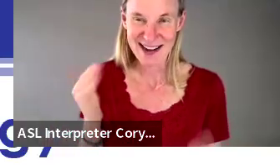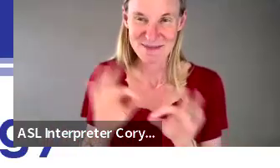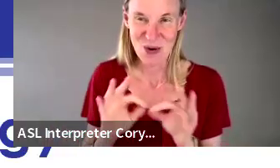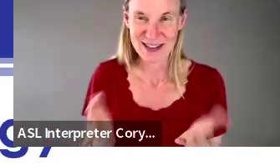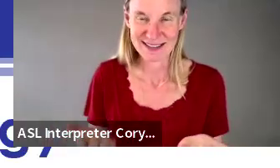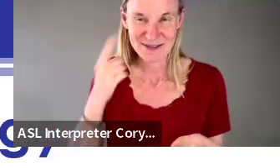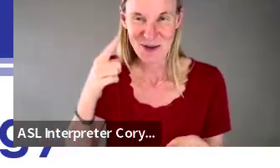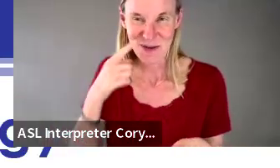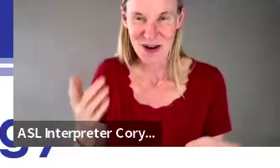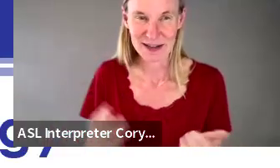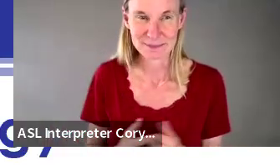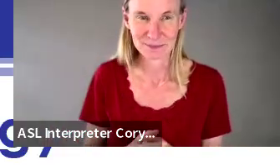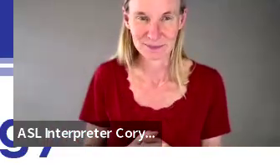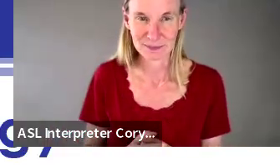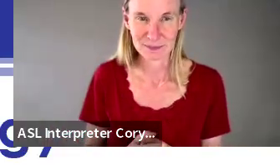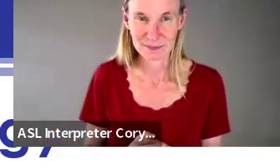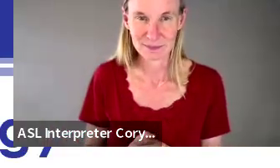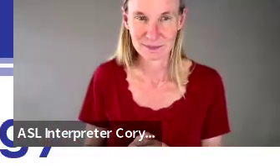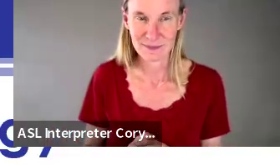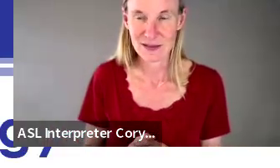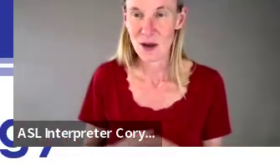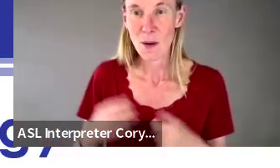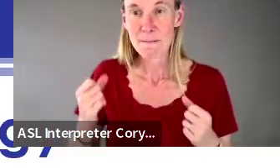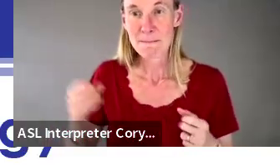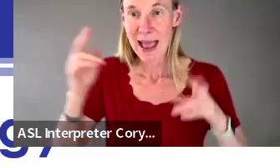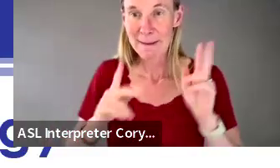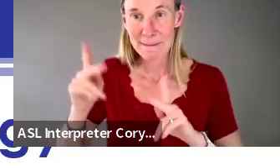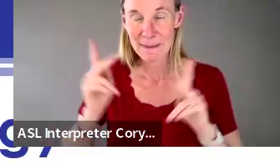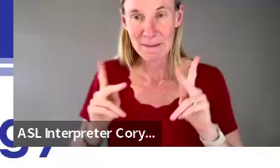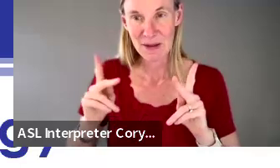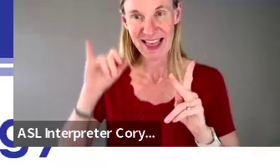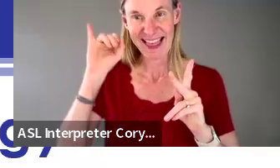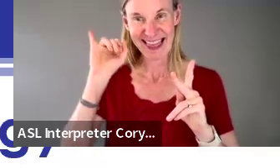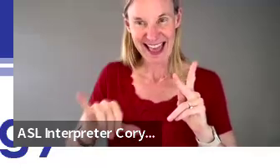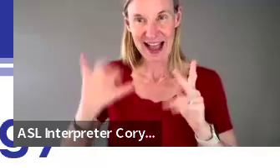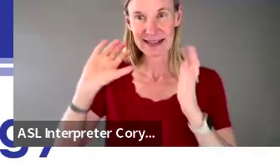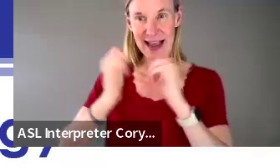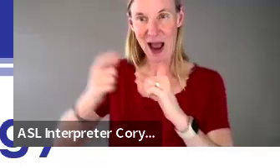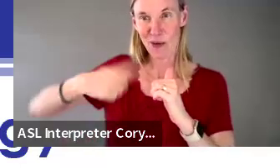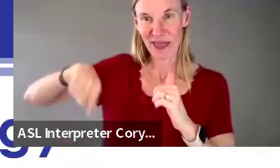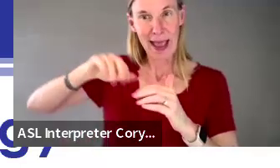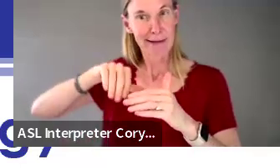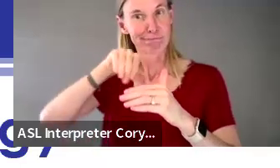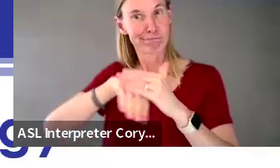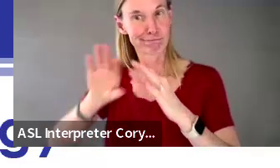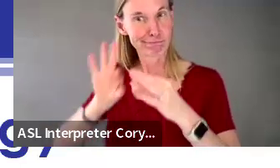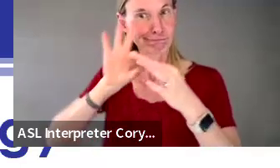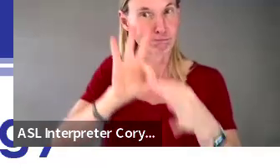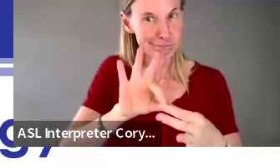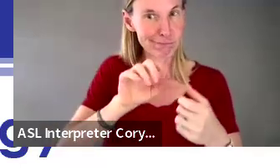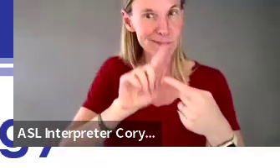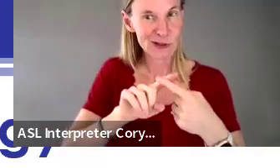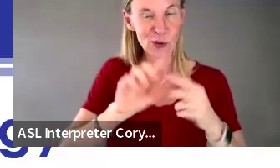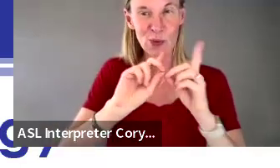a link for many people to the digital world. For some, it represents